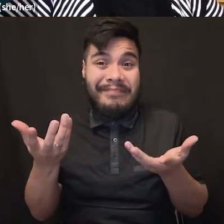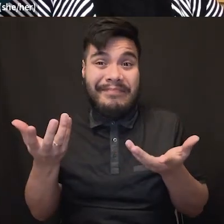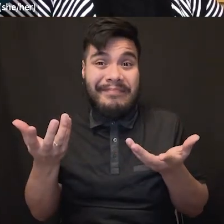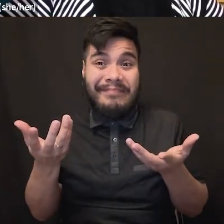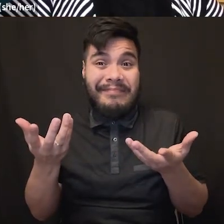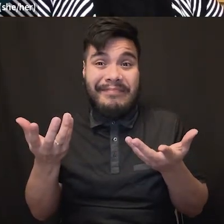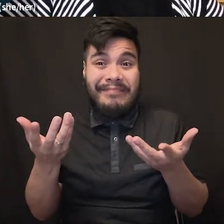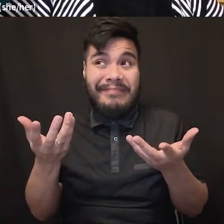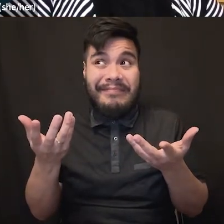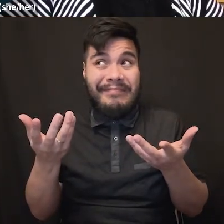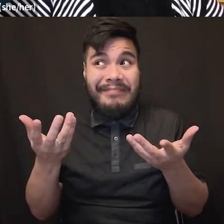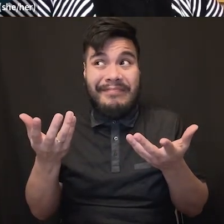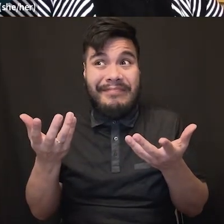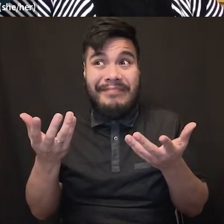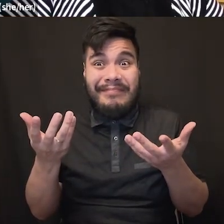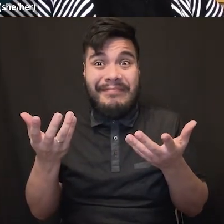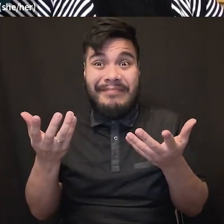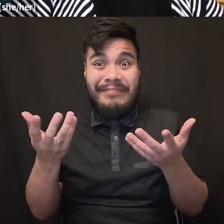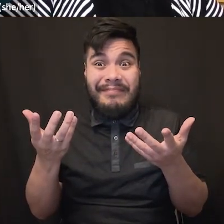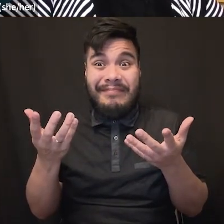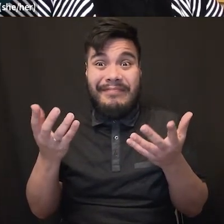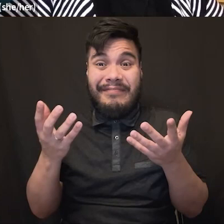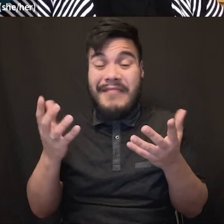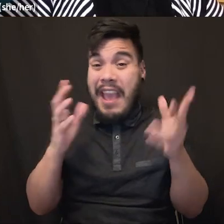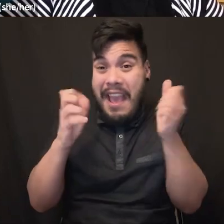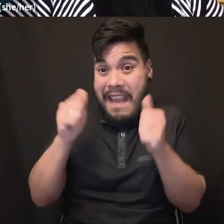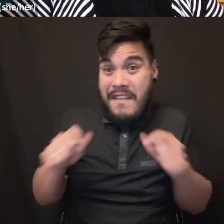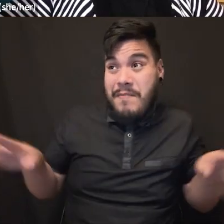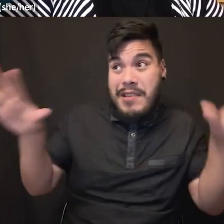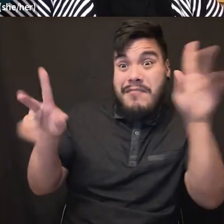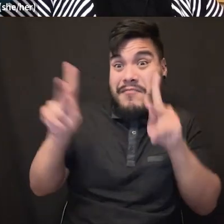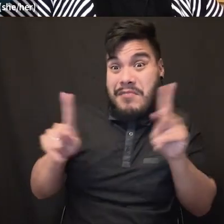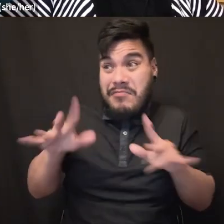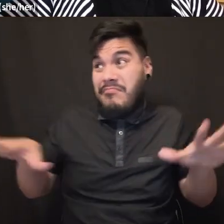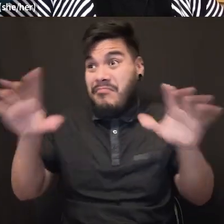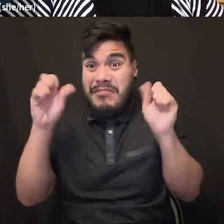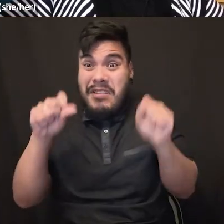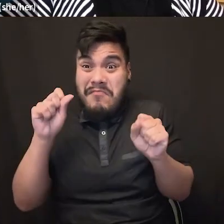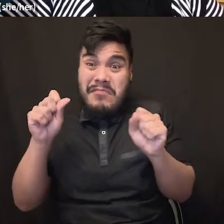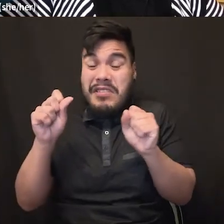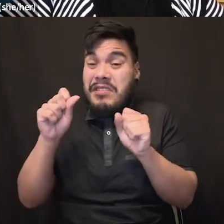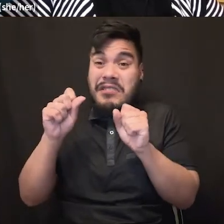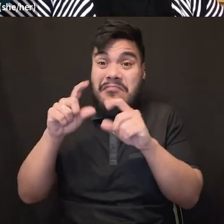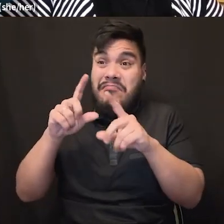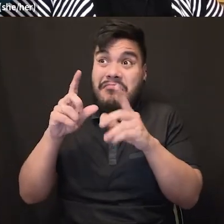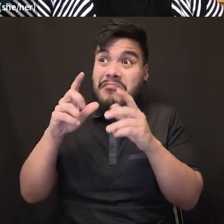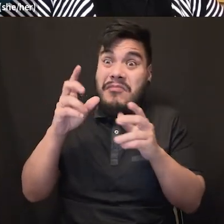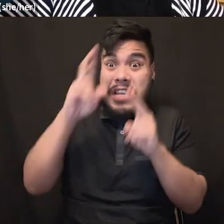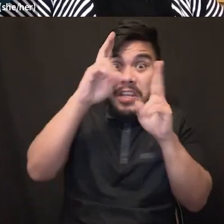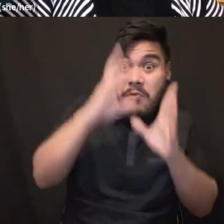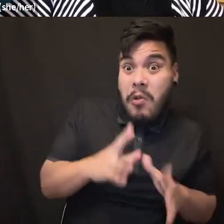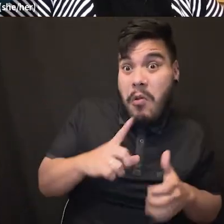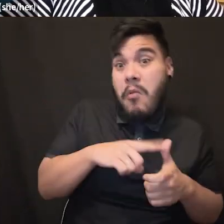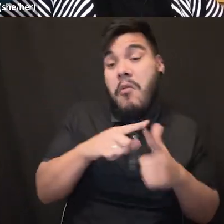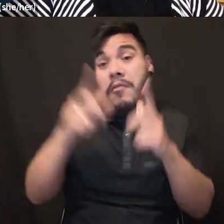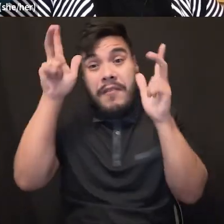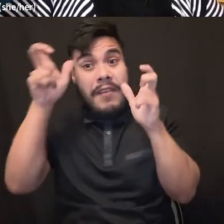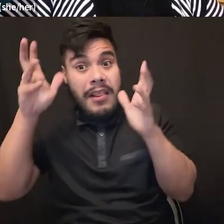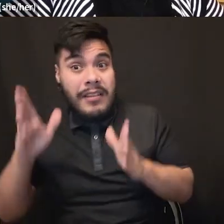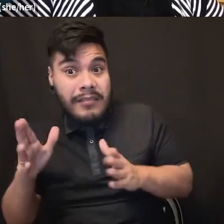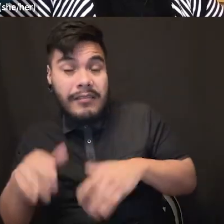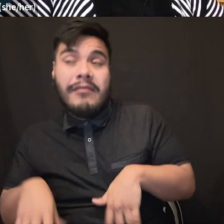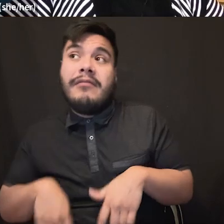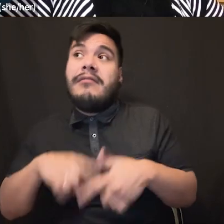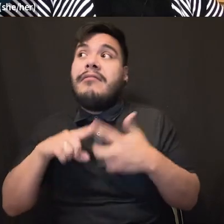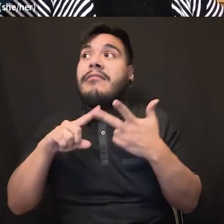everybody can be all kinds of people in their lives, the stories of their lives. They could be the hero, they could be the villain, they could be the sidekick, they could be the